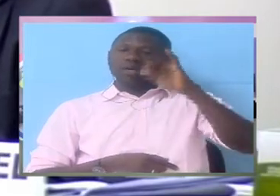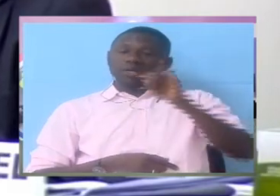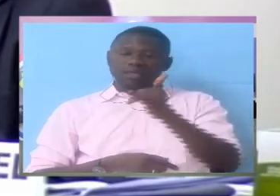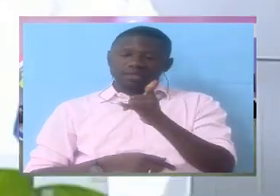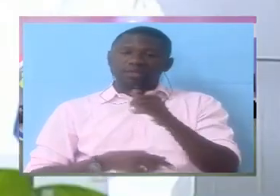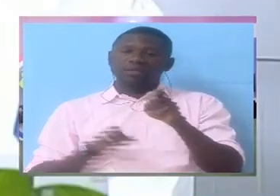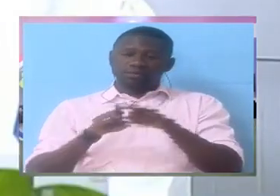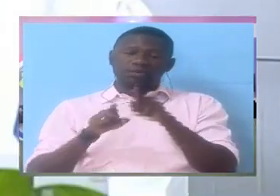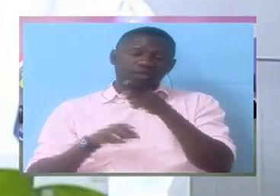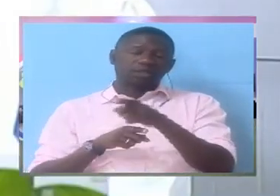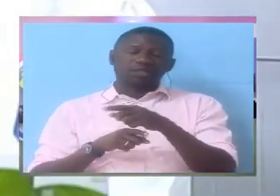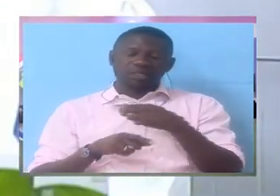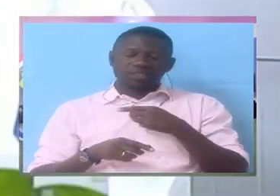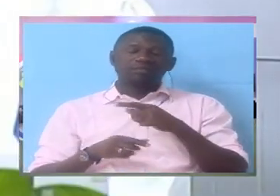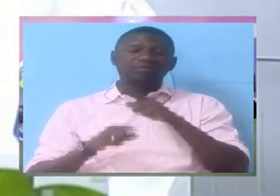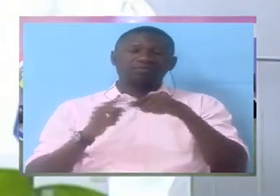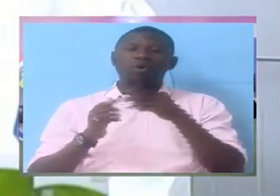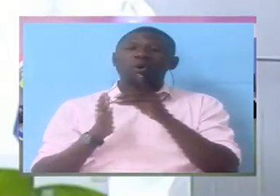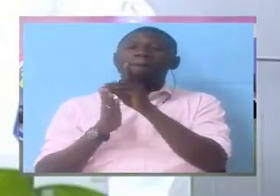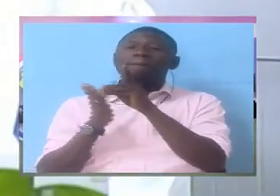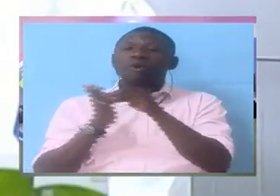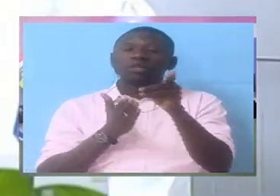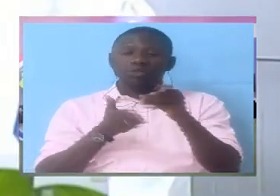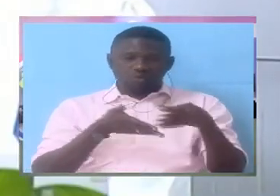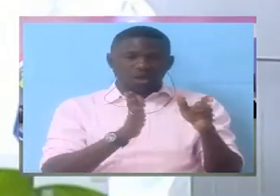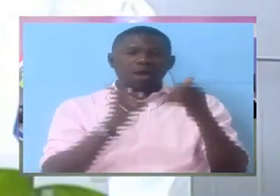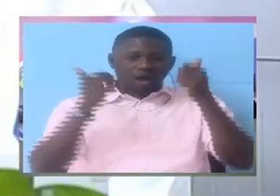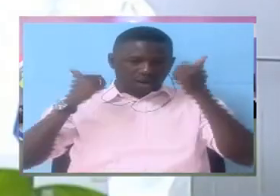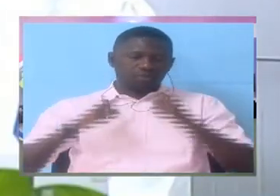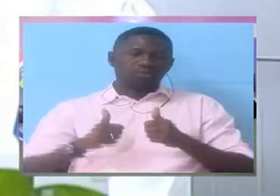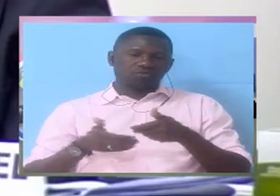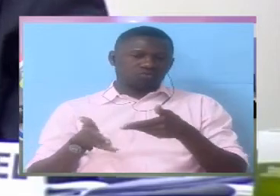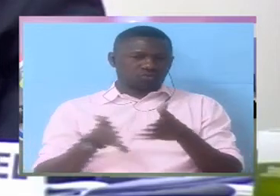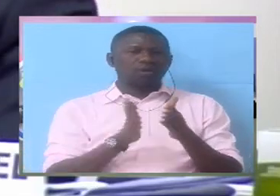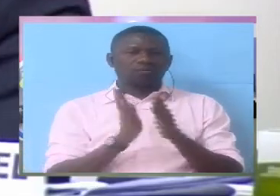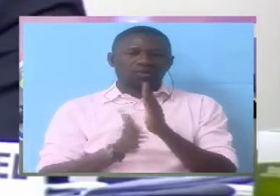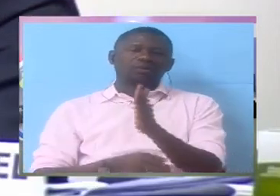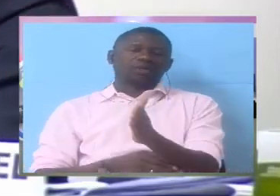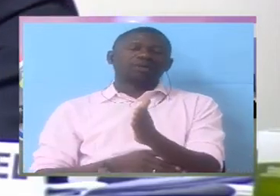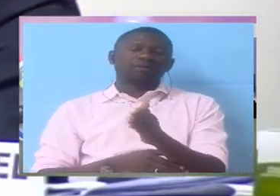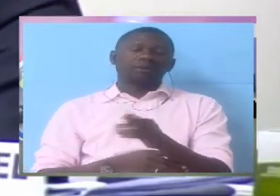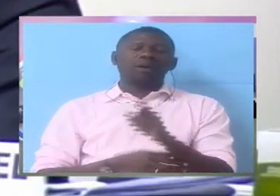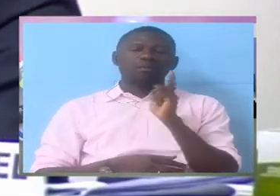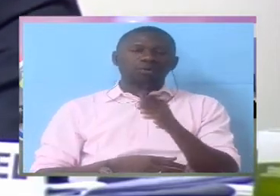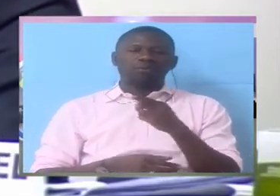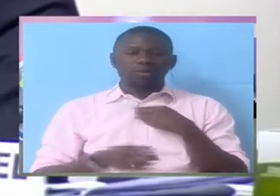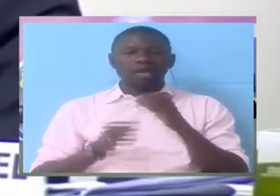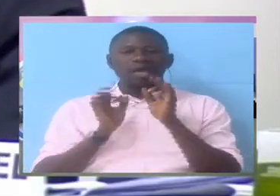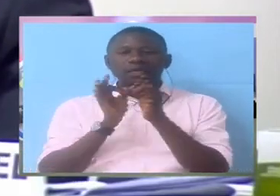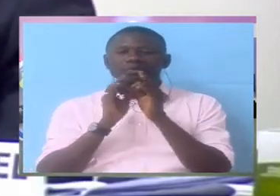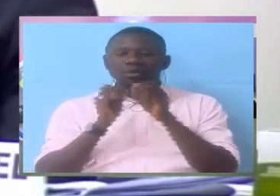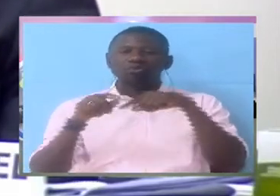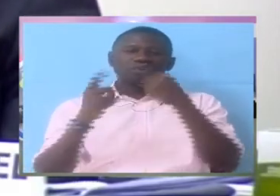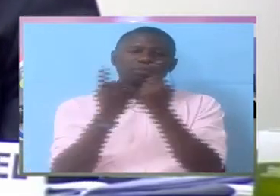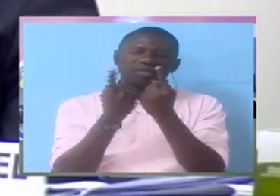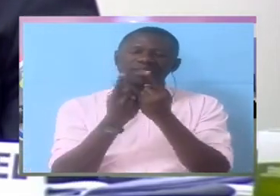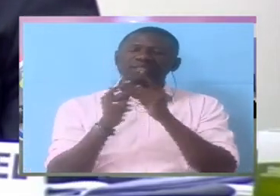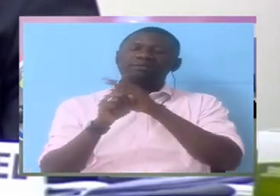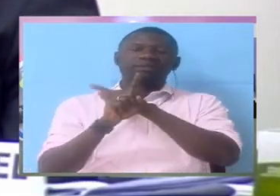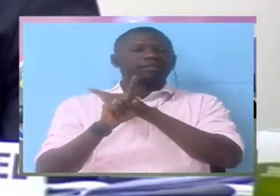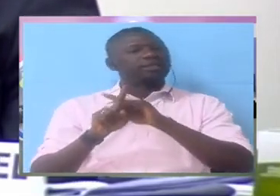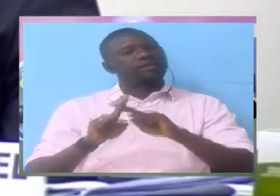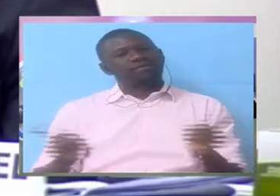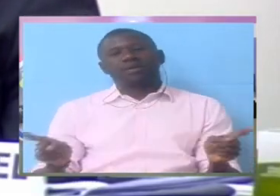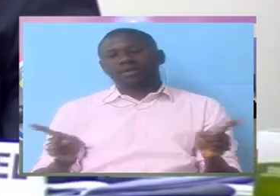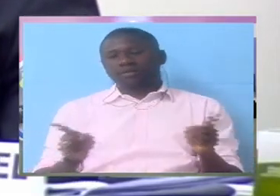decision. Wolem ko lanya de pour tout do ko tamande bulo ko tamanyana. But I'm referring to something completely different. Parinde be menu kumala foko njama